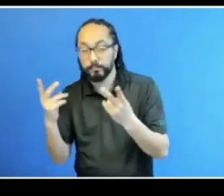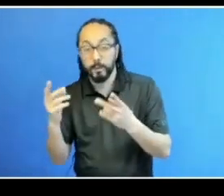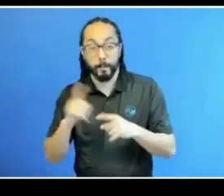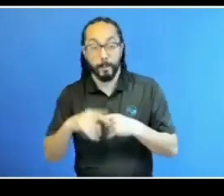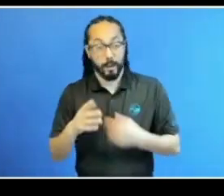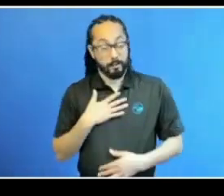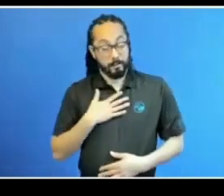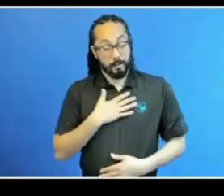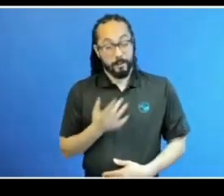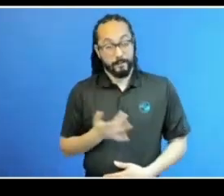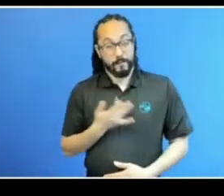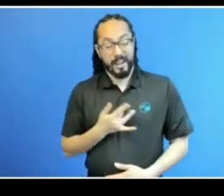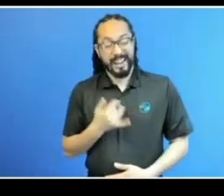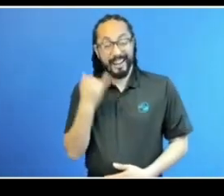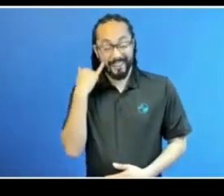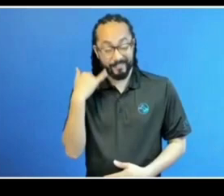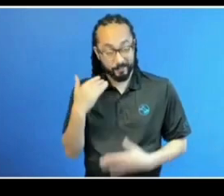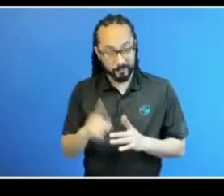business, this has to be built in